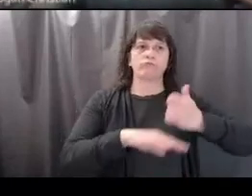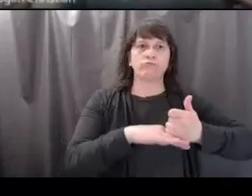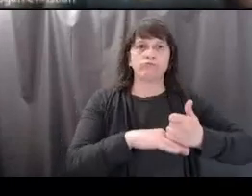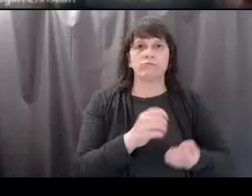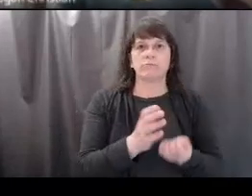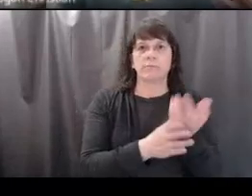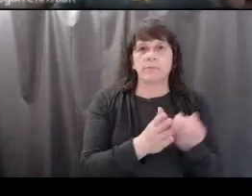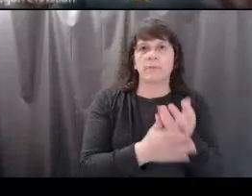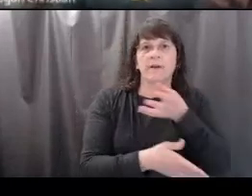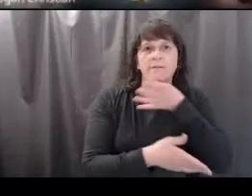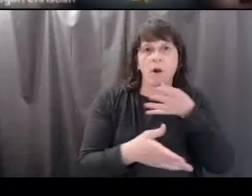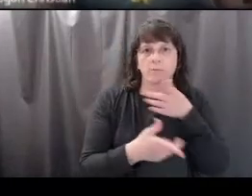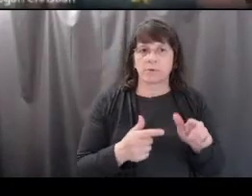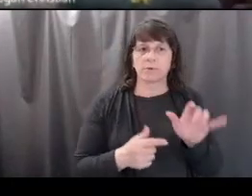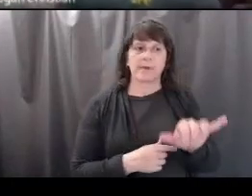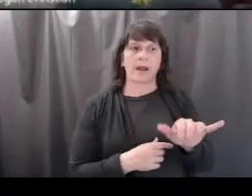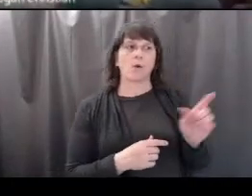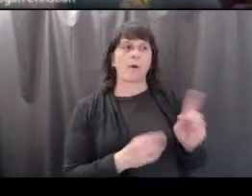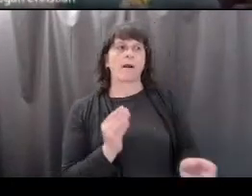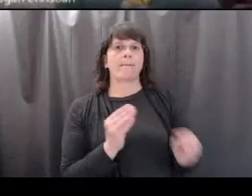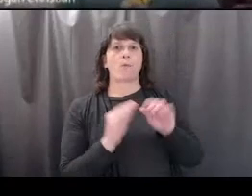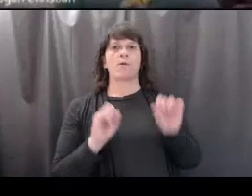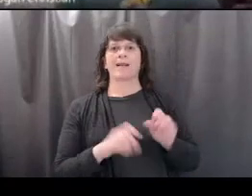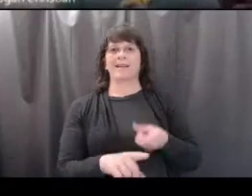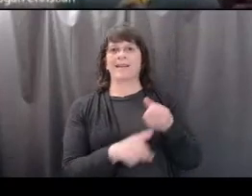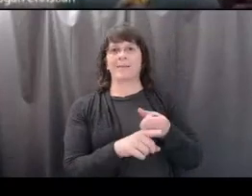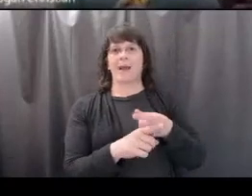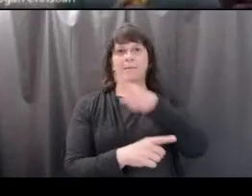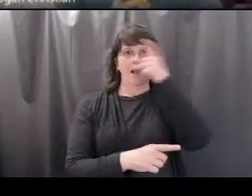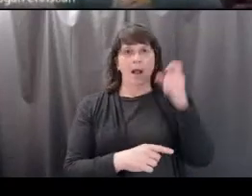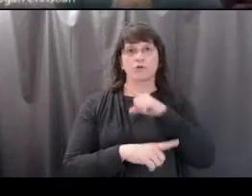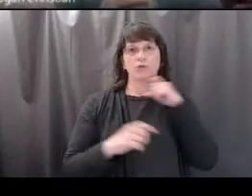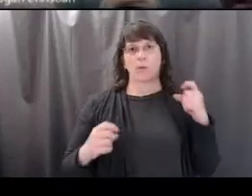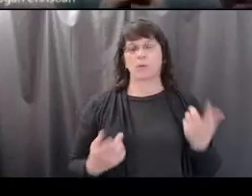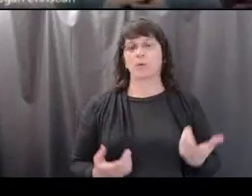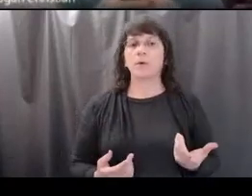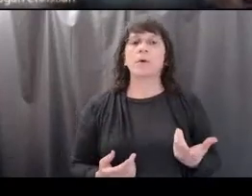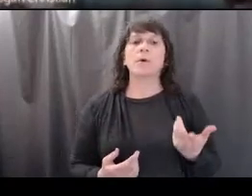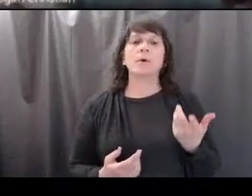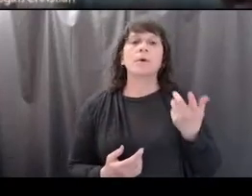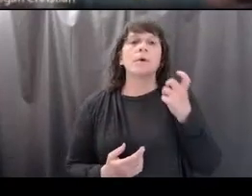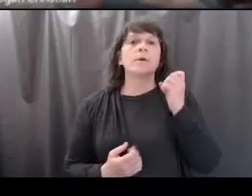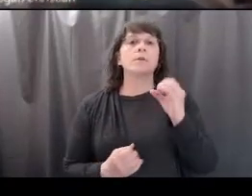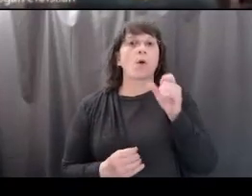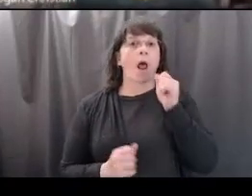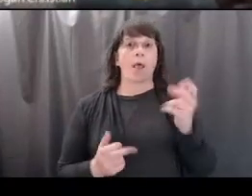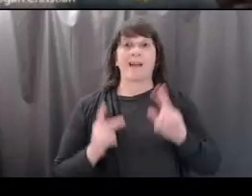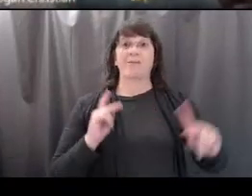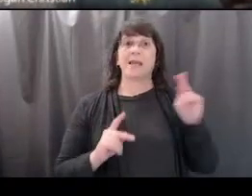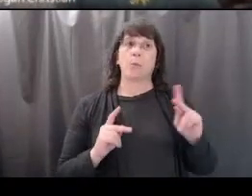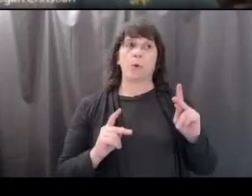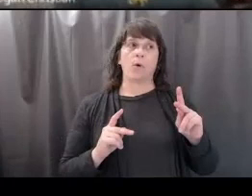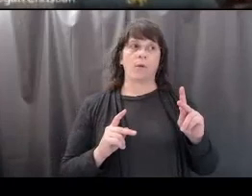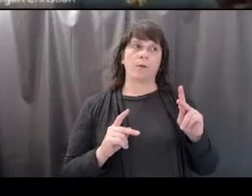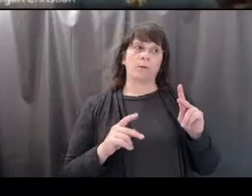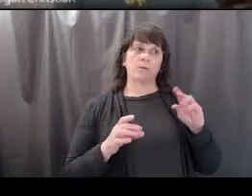where the areas are that are more likely to be impacted by droughts, so that we're not putting a lot of people in harm's way.